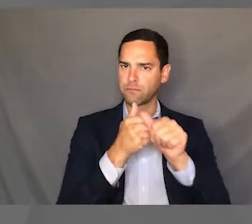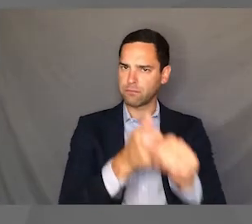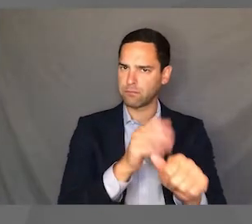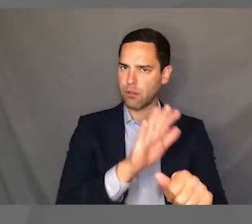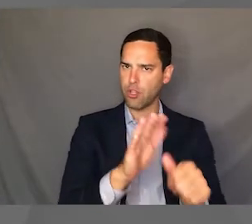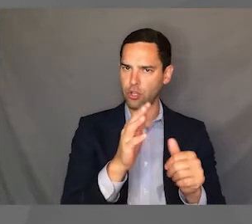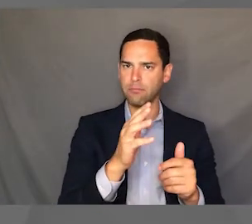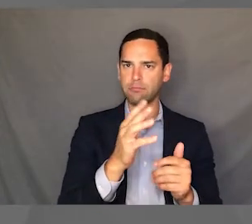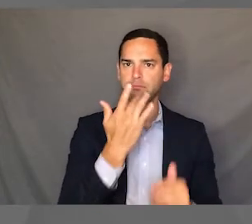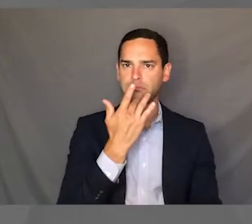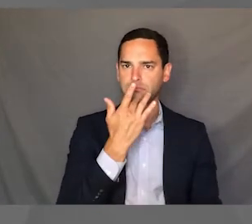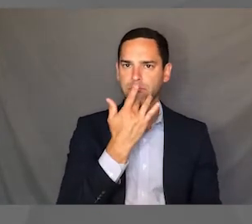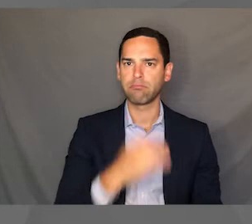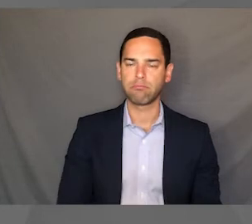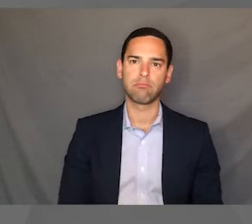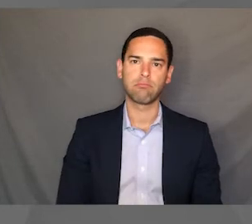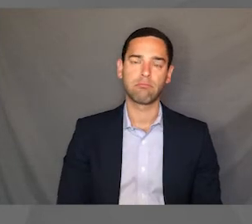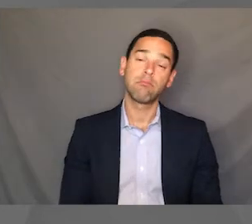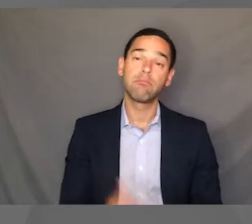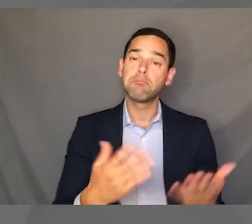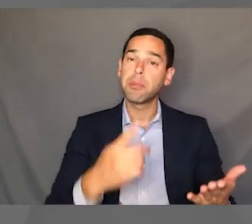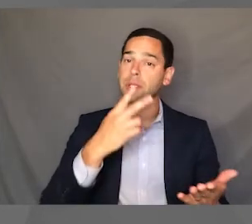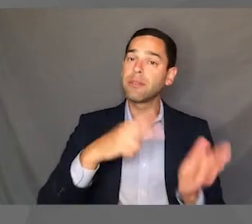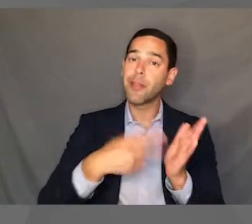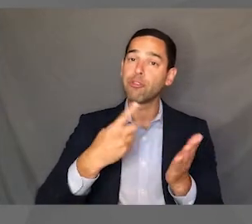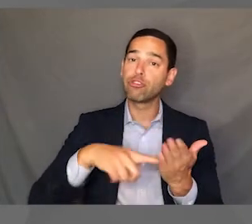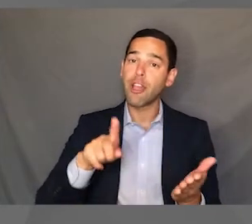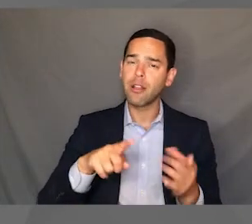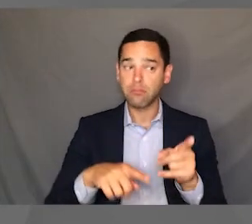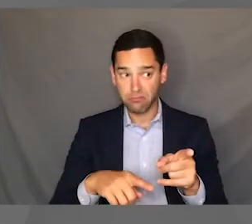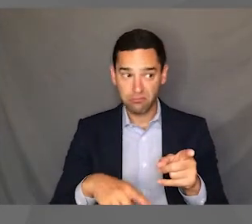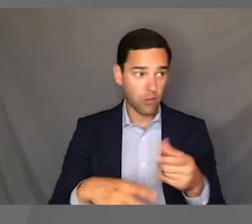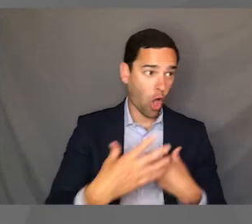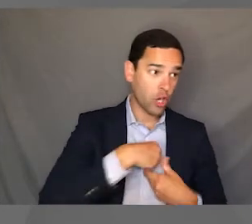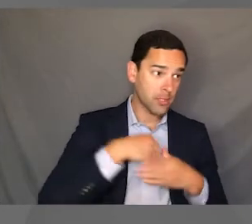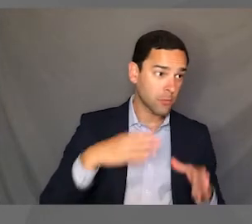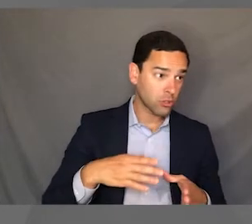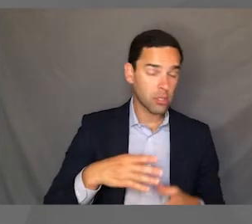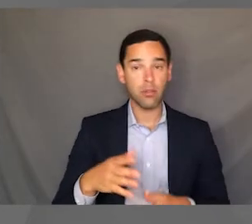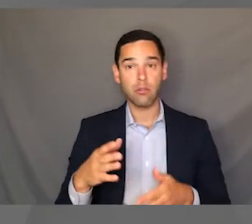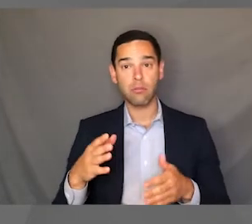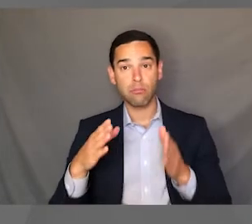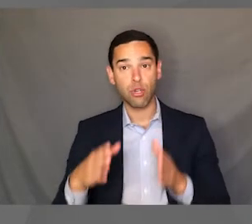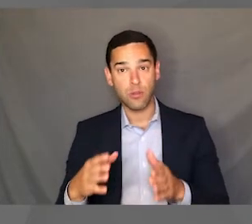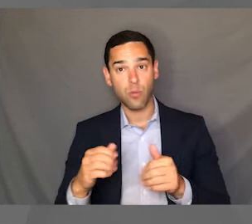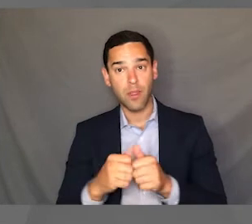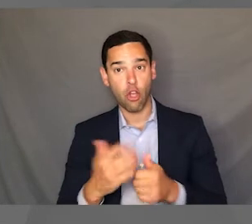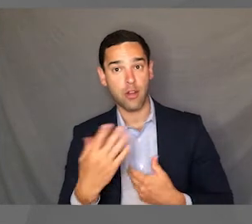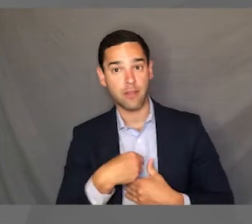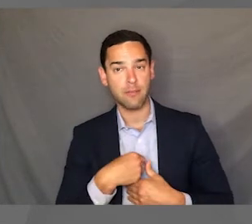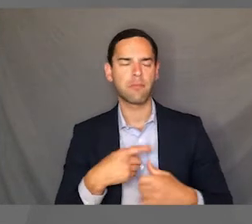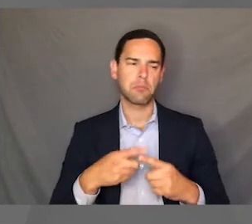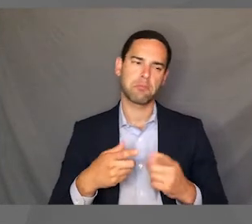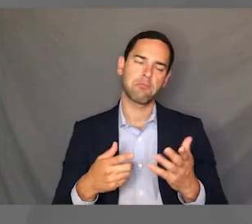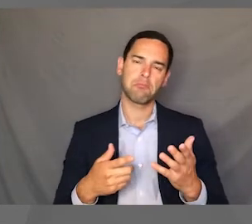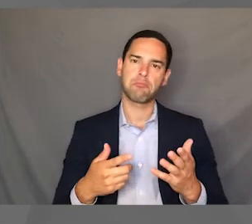with that. Again, you may want to double check with the person that you're working with, but again, we are beginning to see autistic